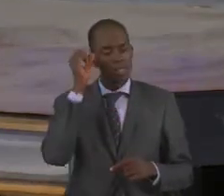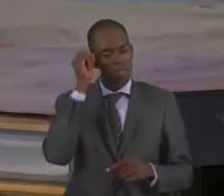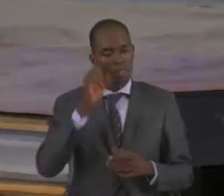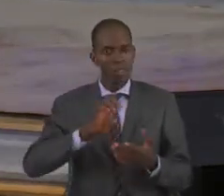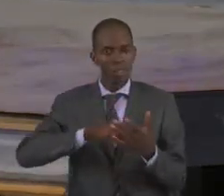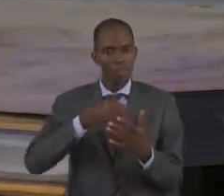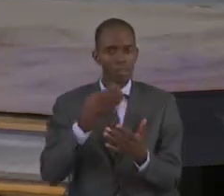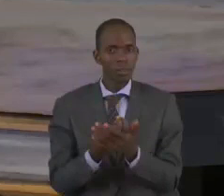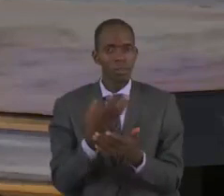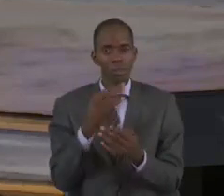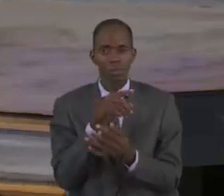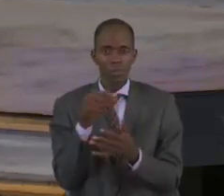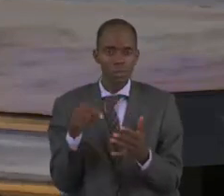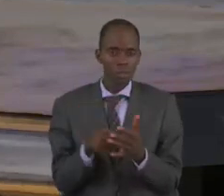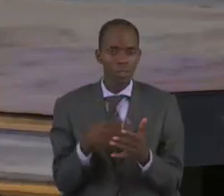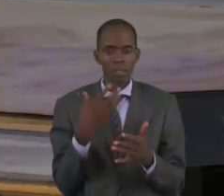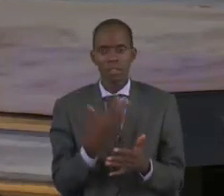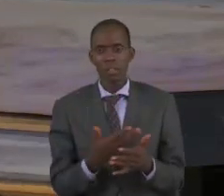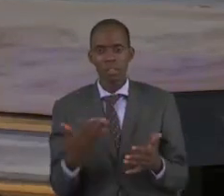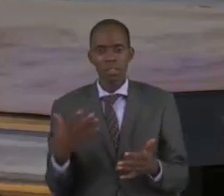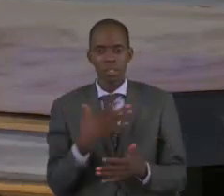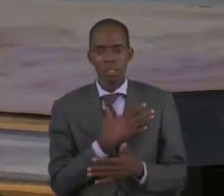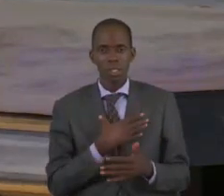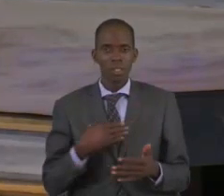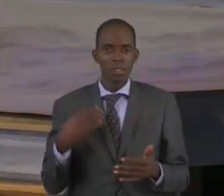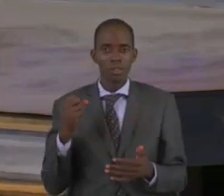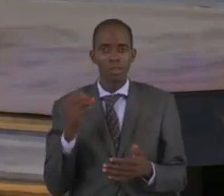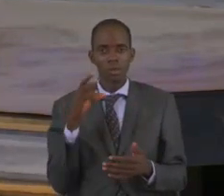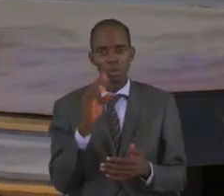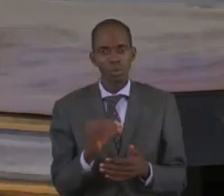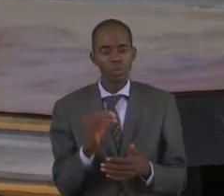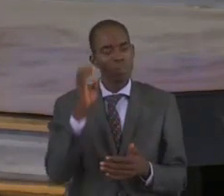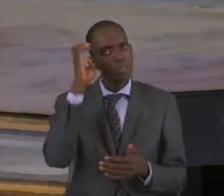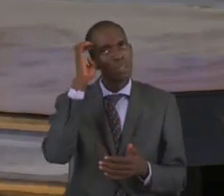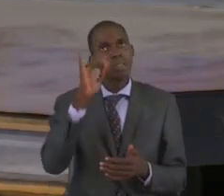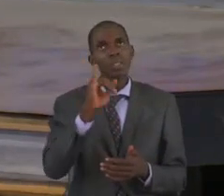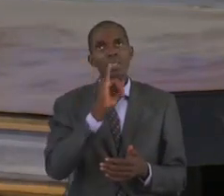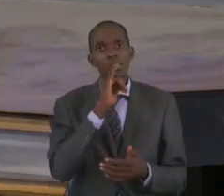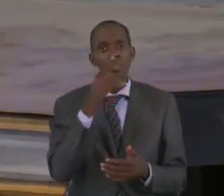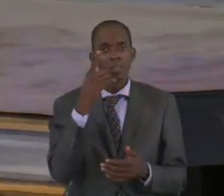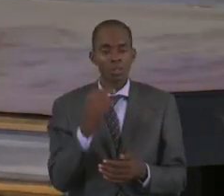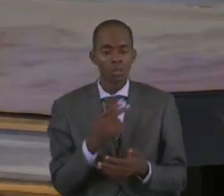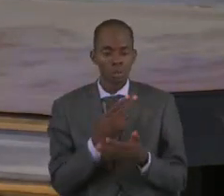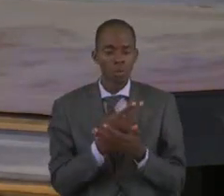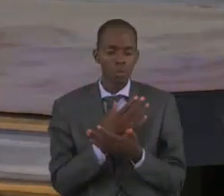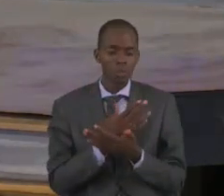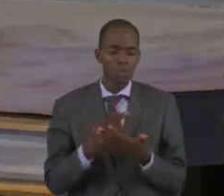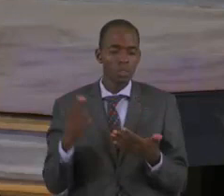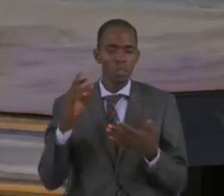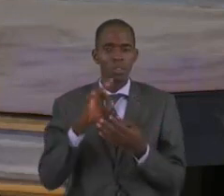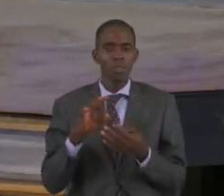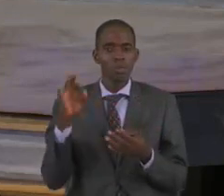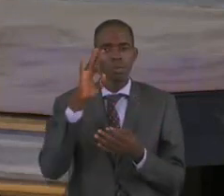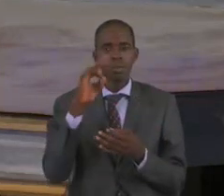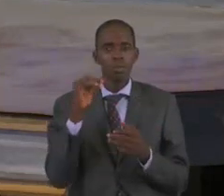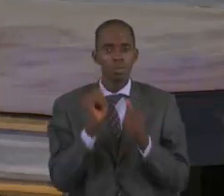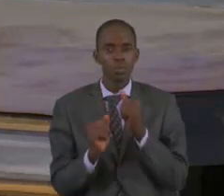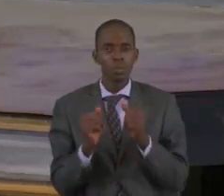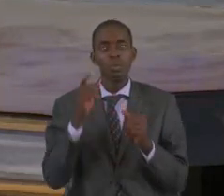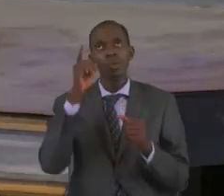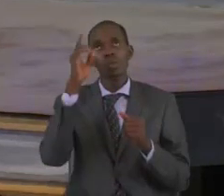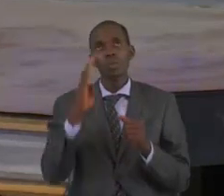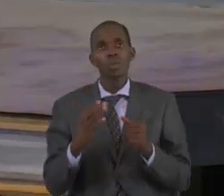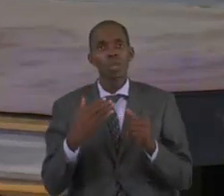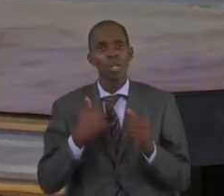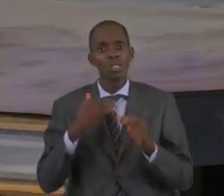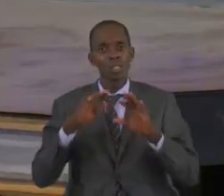these things. And so also is the Holy Ghost, whom God has given to